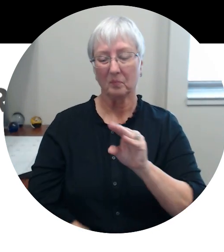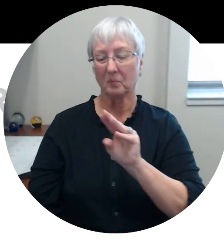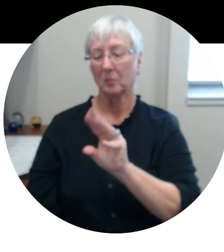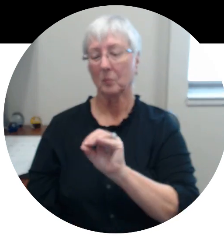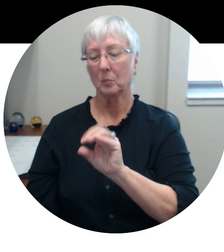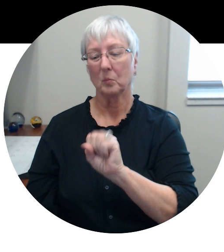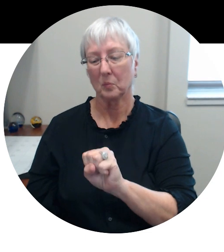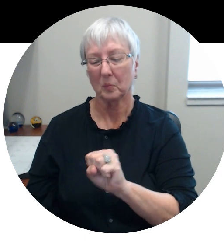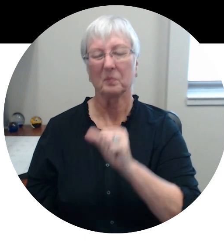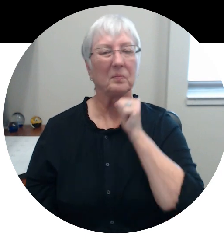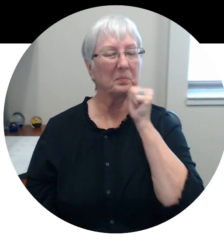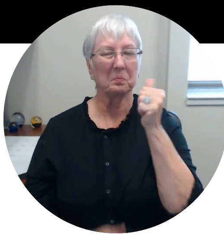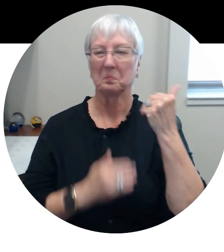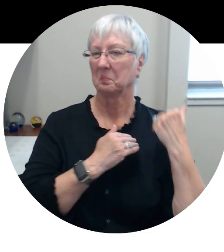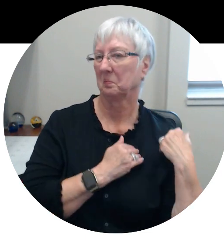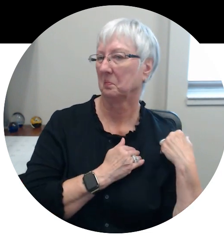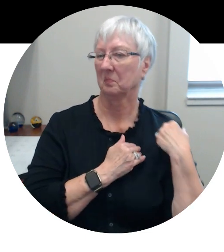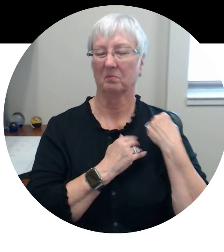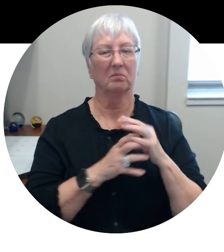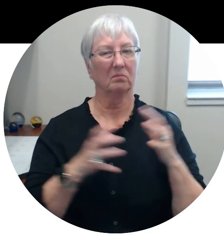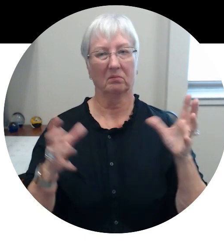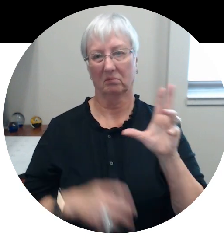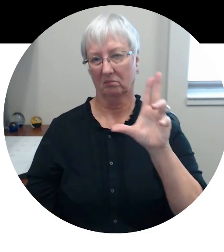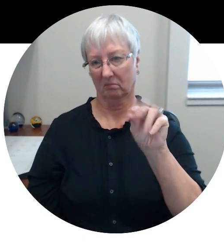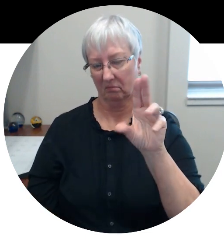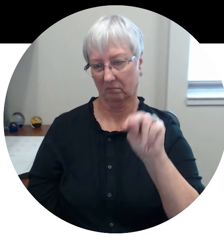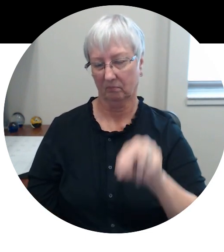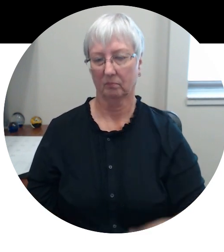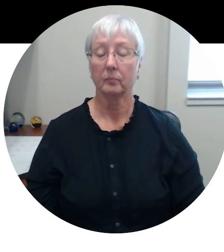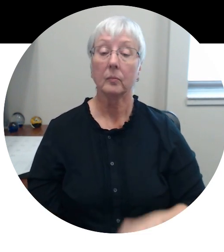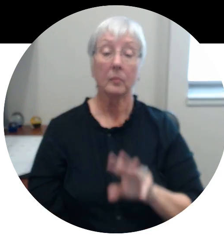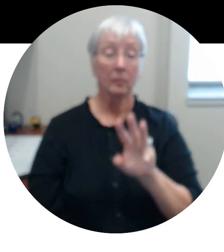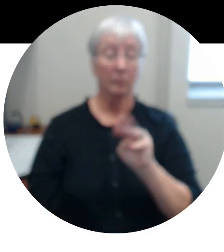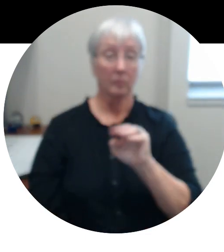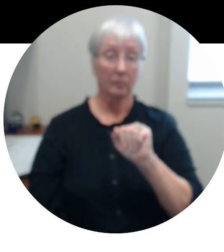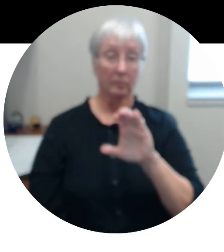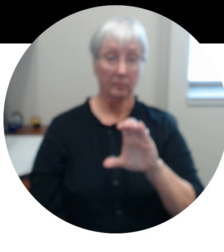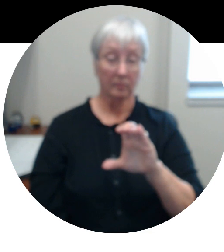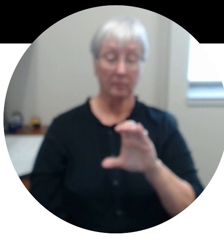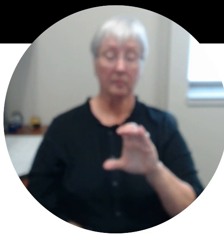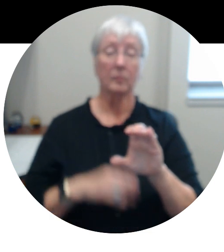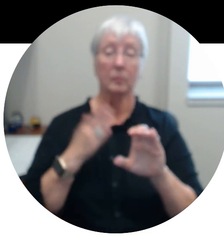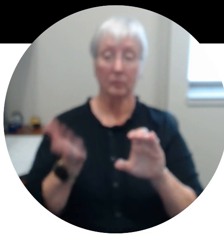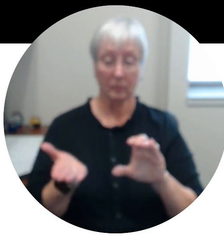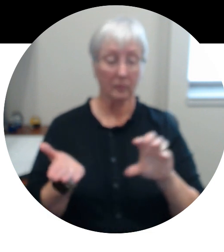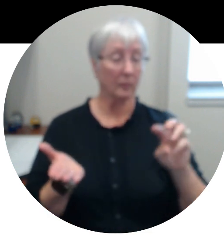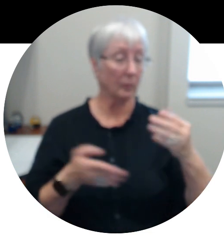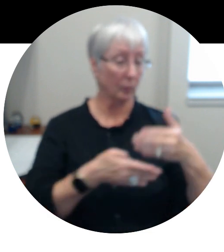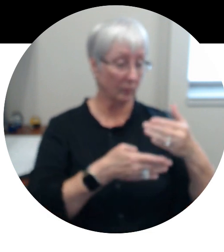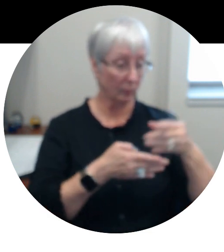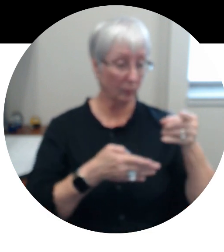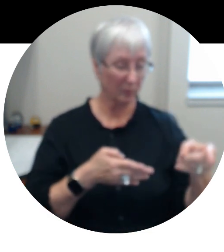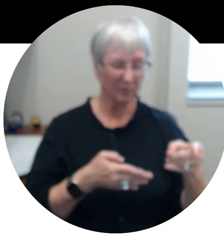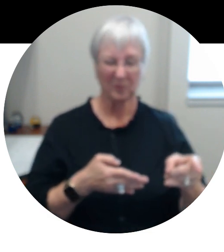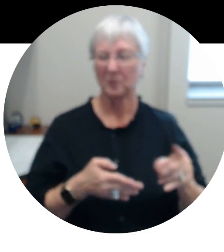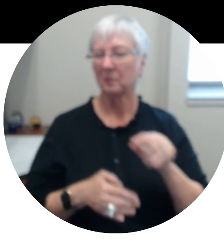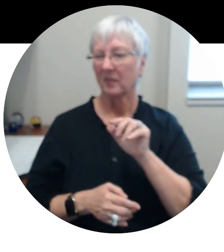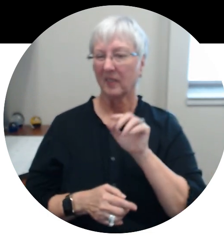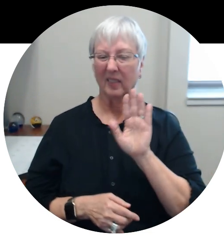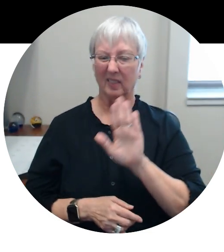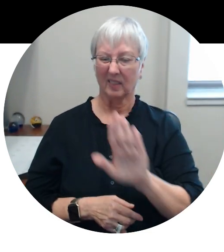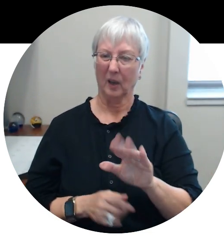list. Both macOS and Windows, our two major operating systems, have unique text rendering options. These text